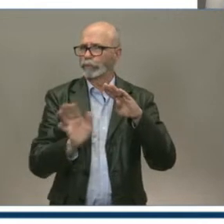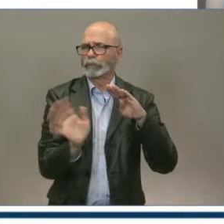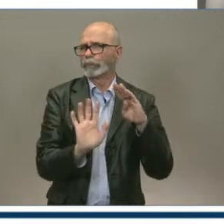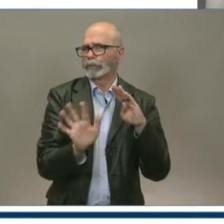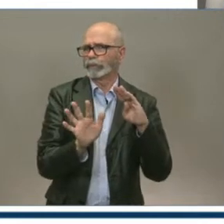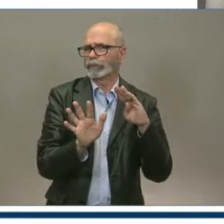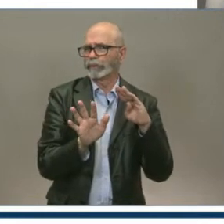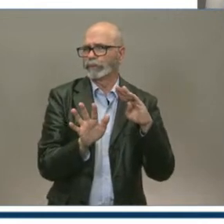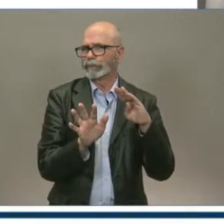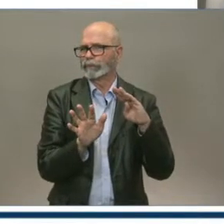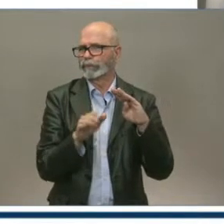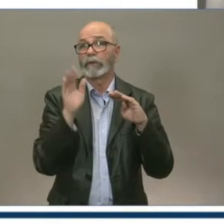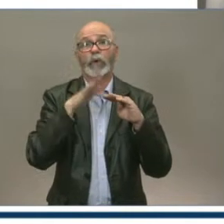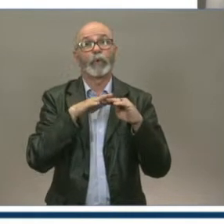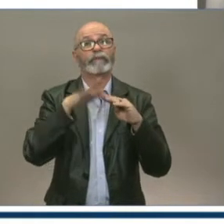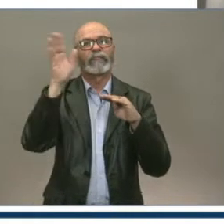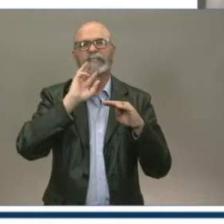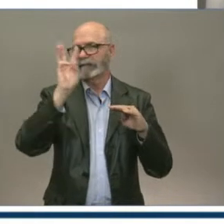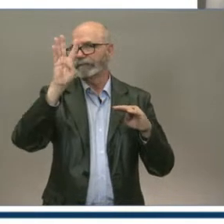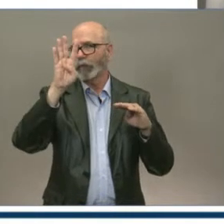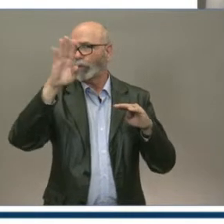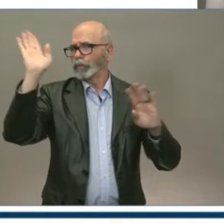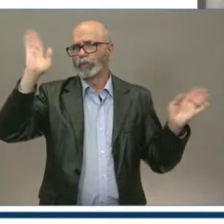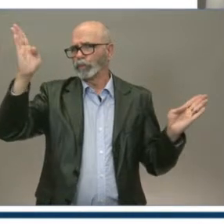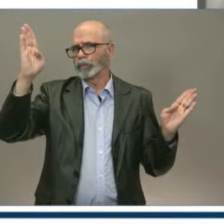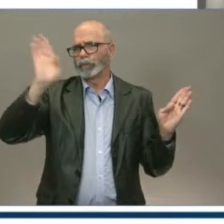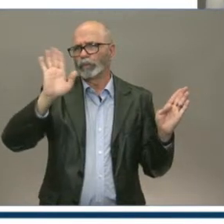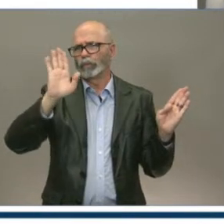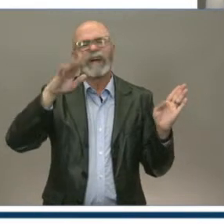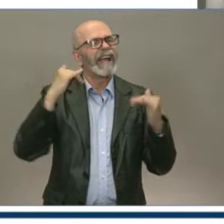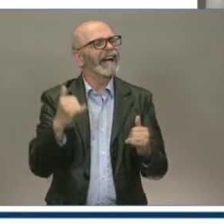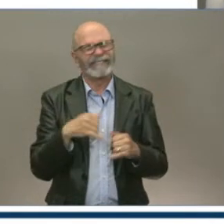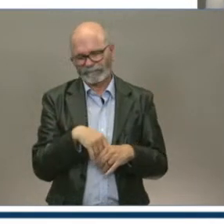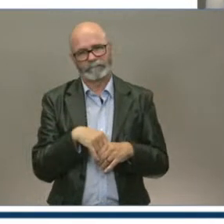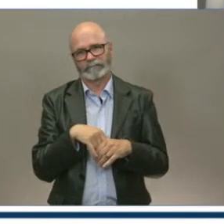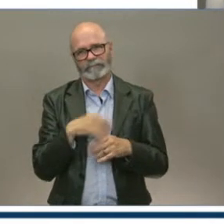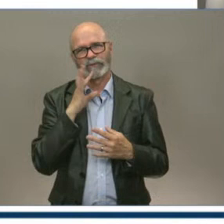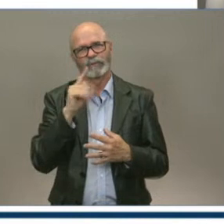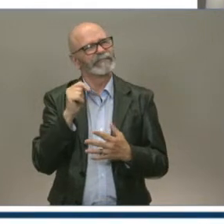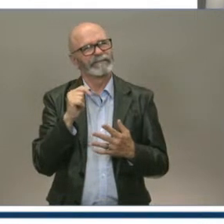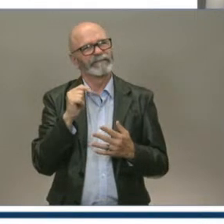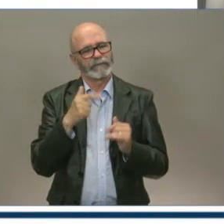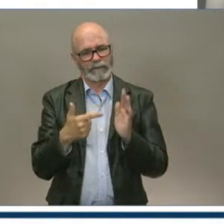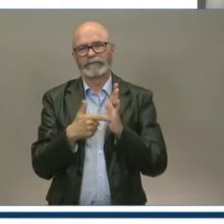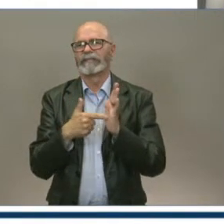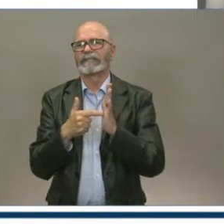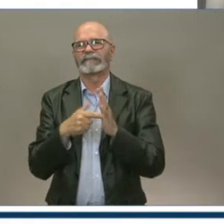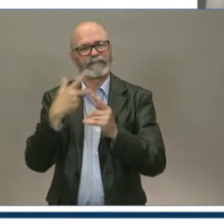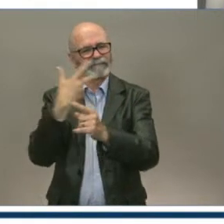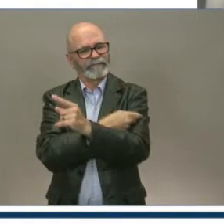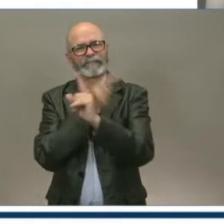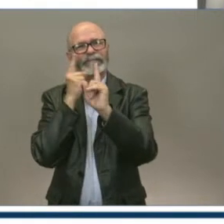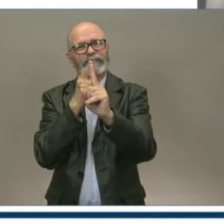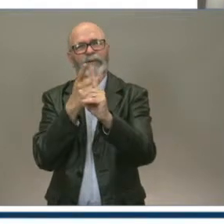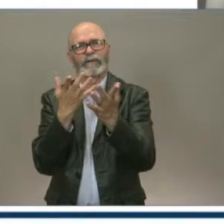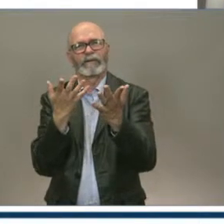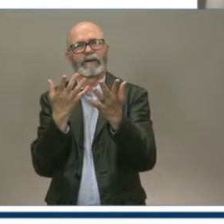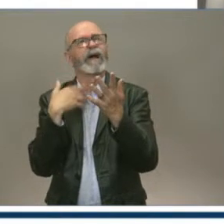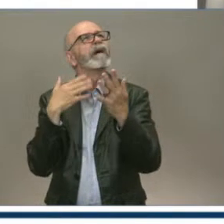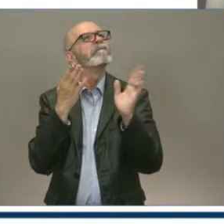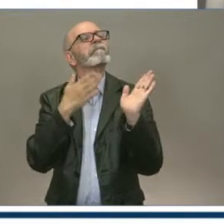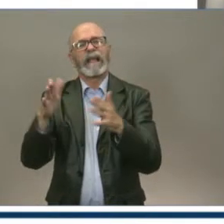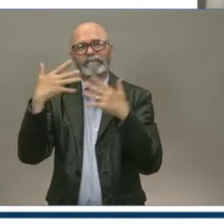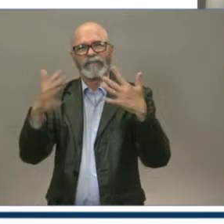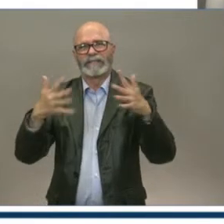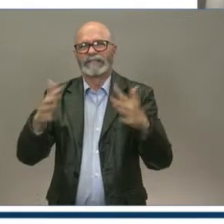over 64, and yet our second doses are scheduled 15